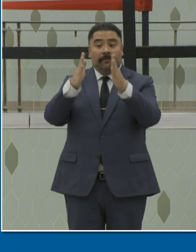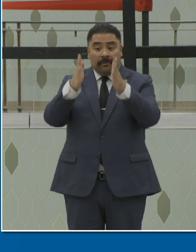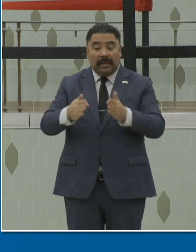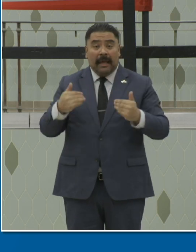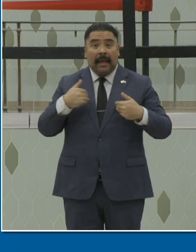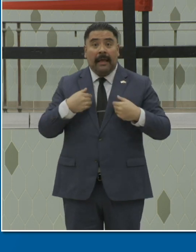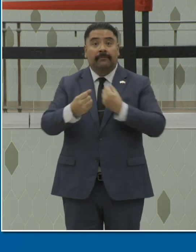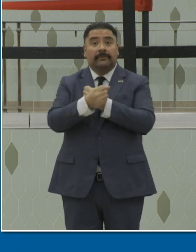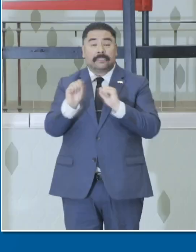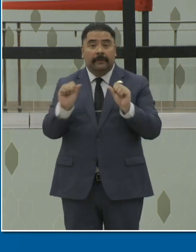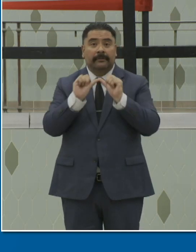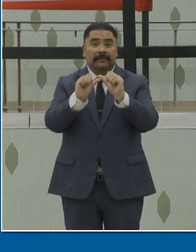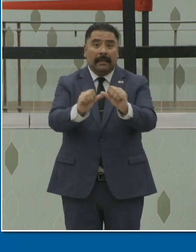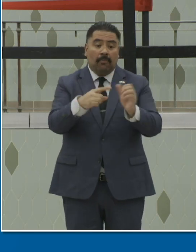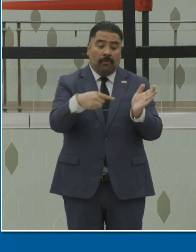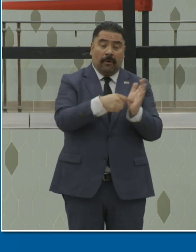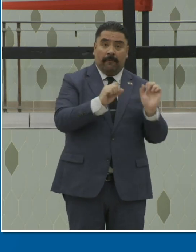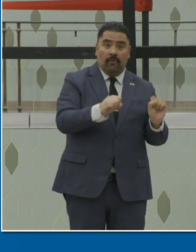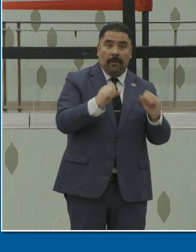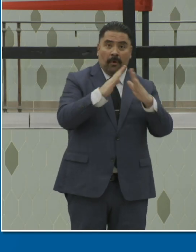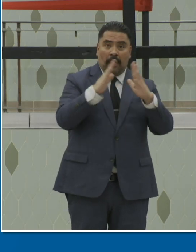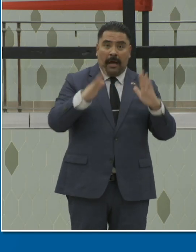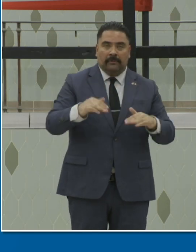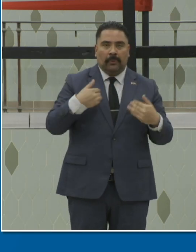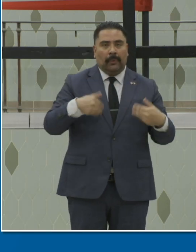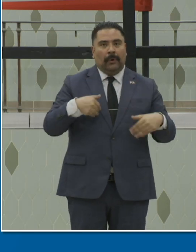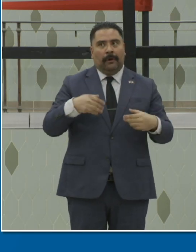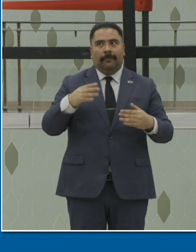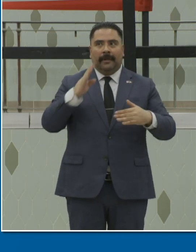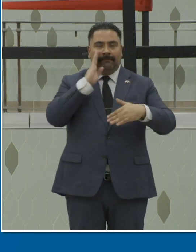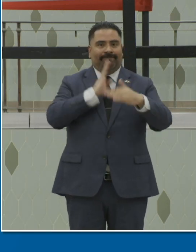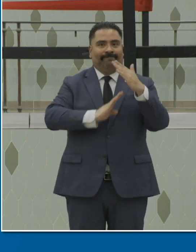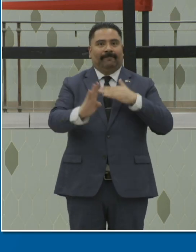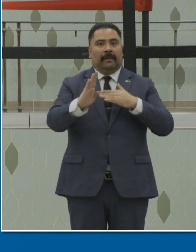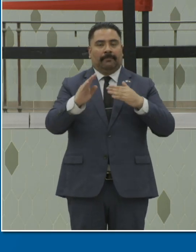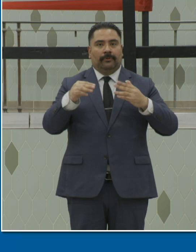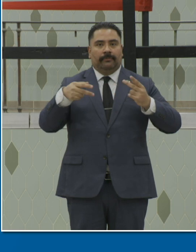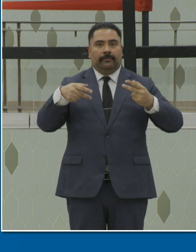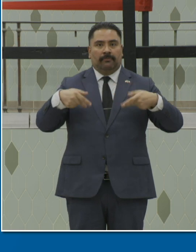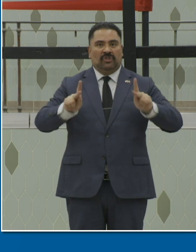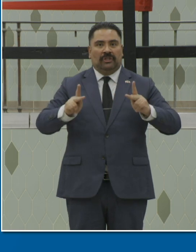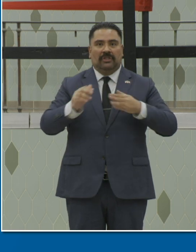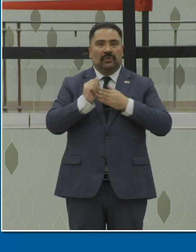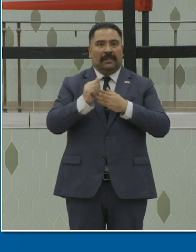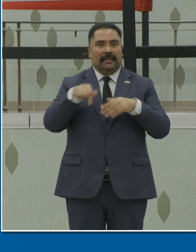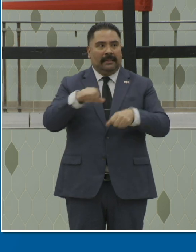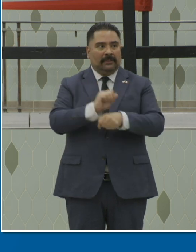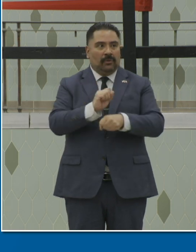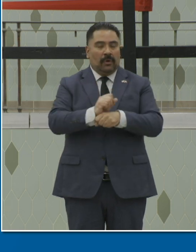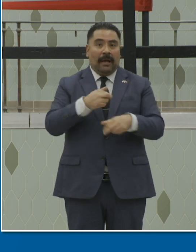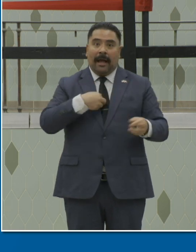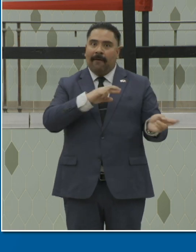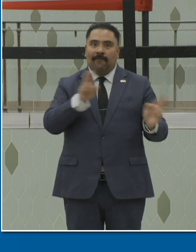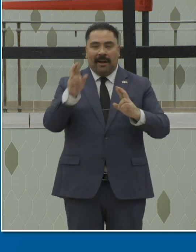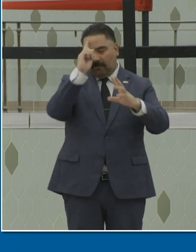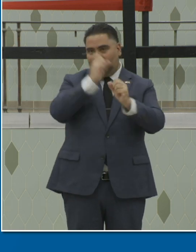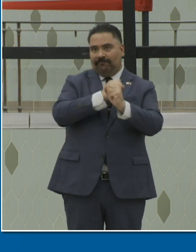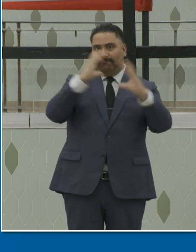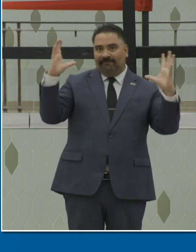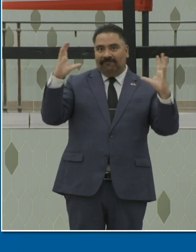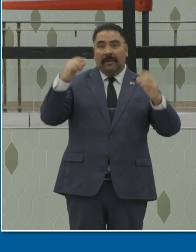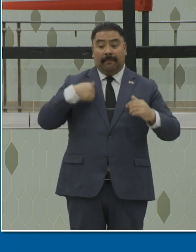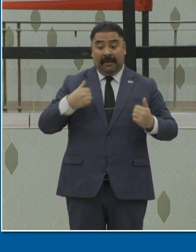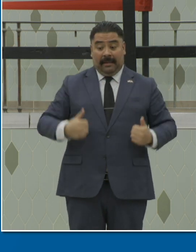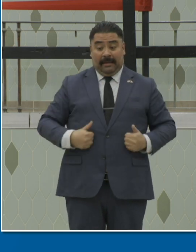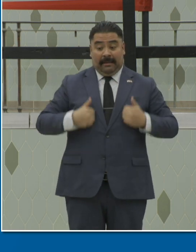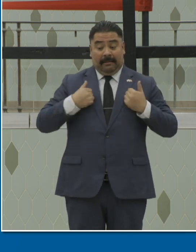safe, stable, and affordable housing. I am humbled by the opportunity to lead this work, and I am ready to dream big. As a